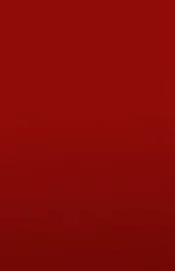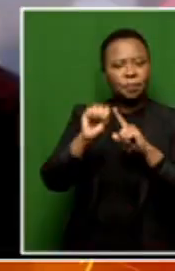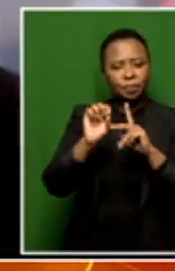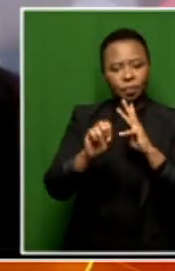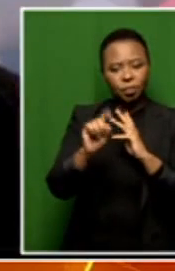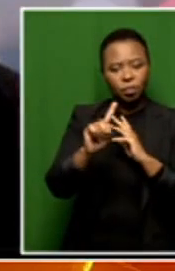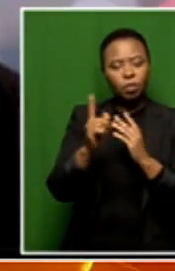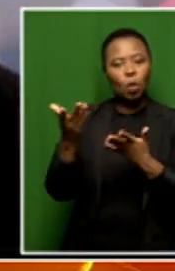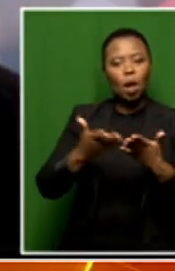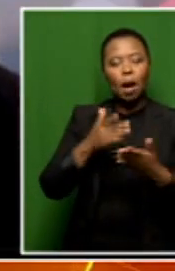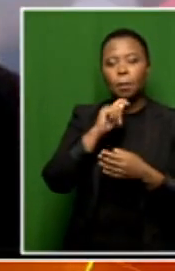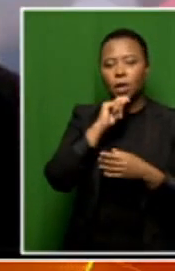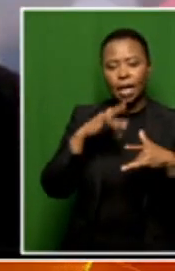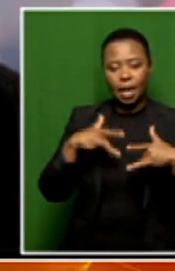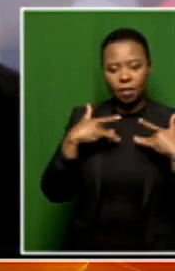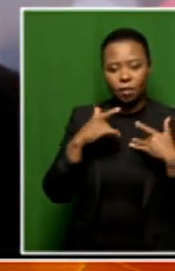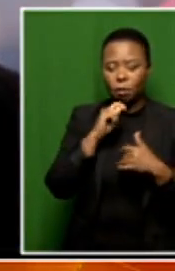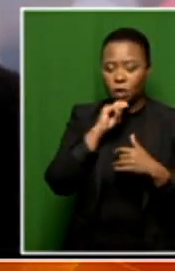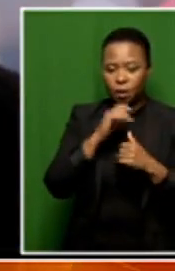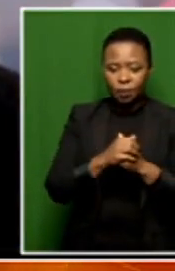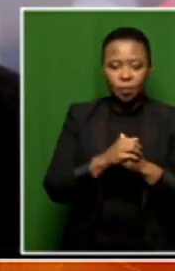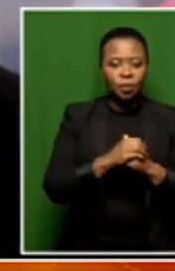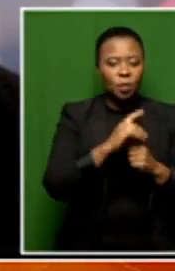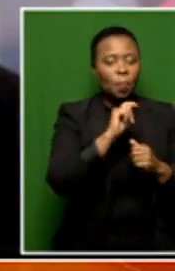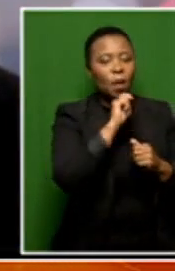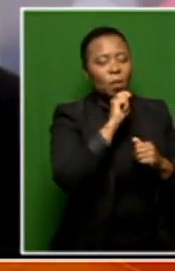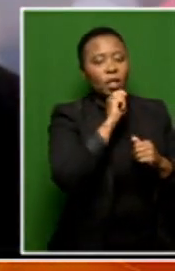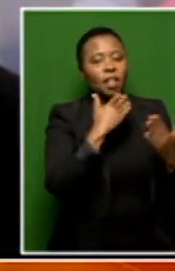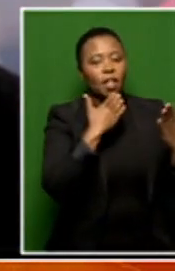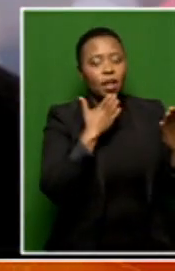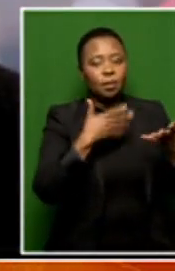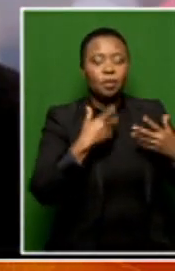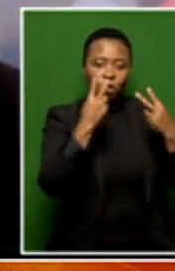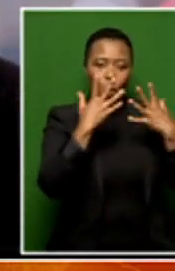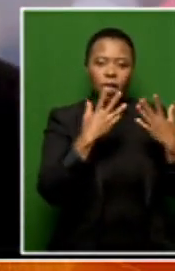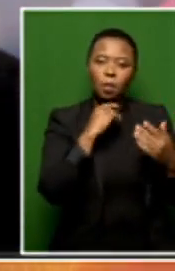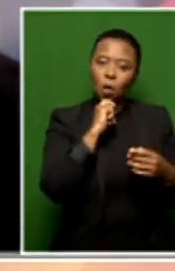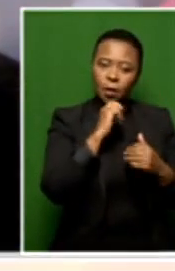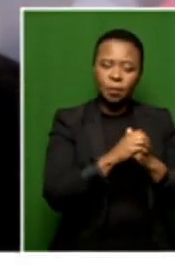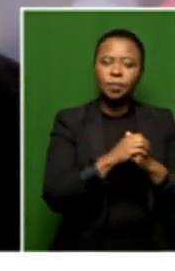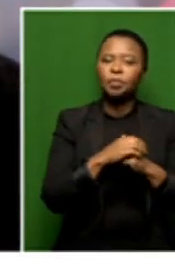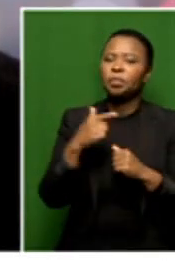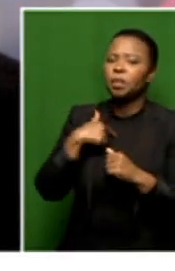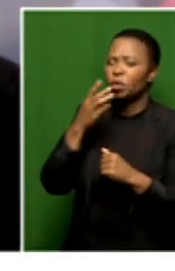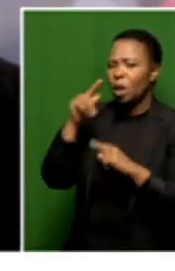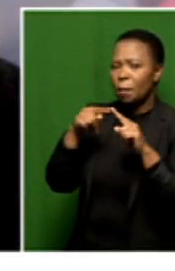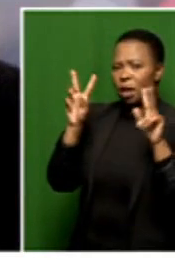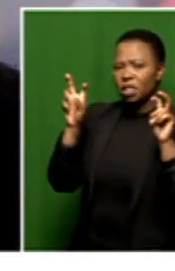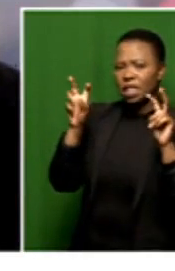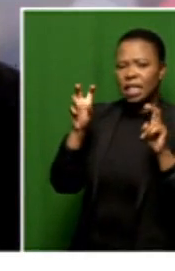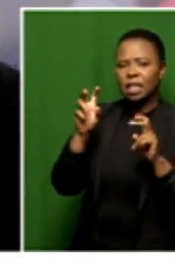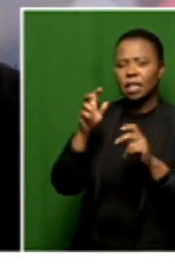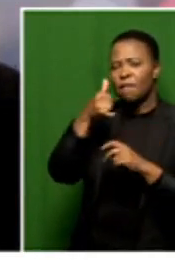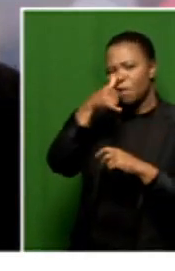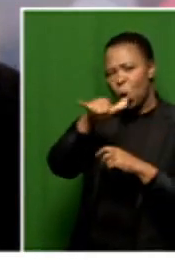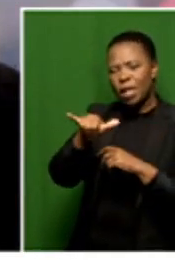Welcome to Morning Live. Morning, Lebo. Thanks for having me, and morning to your viewers. I want to talk about SIMswap fraud. What